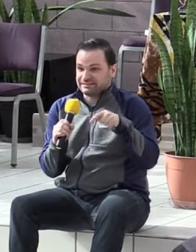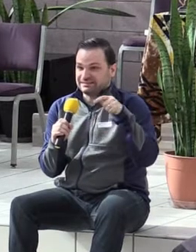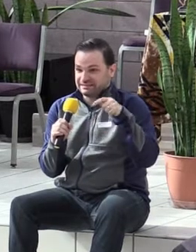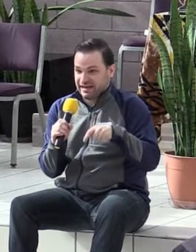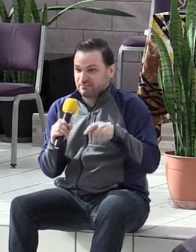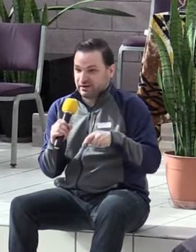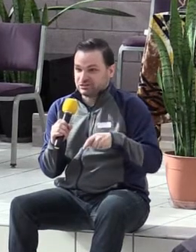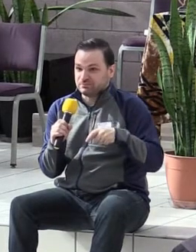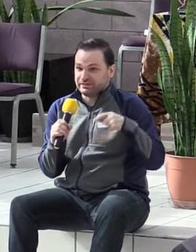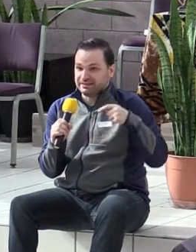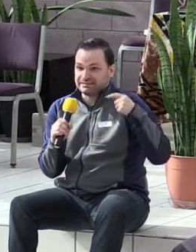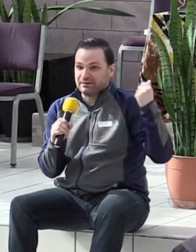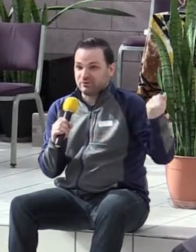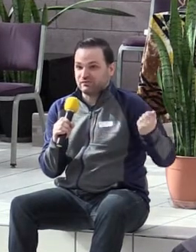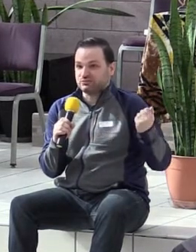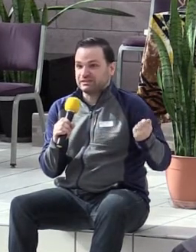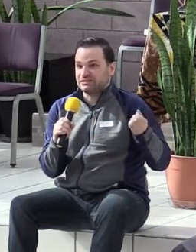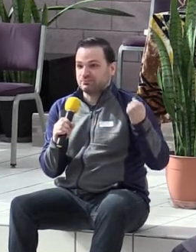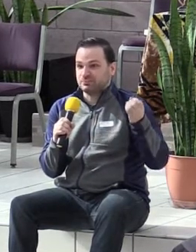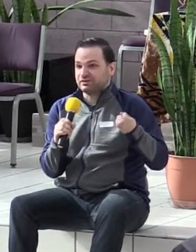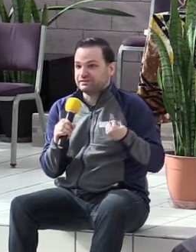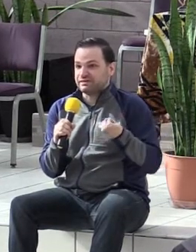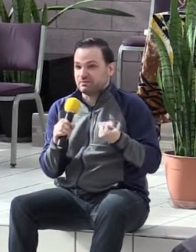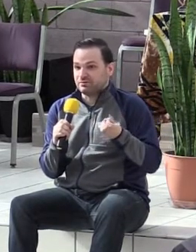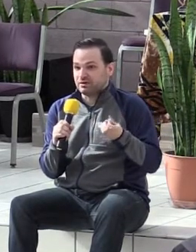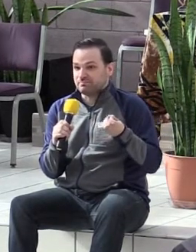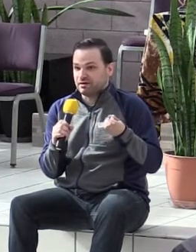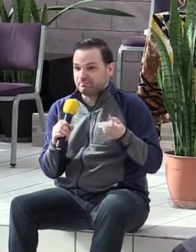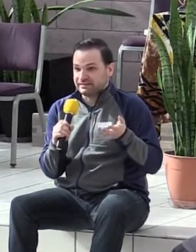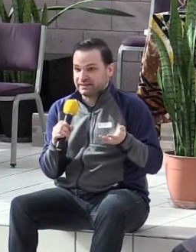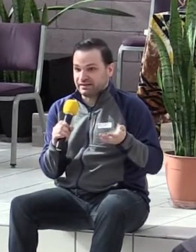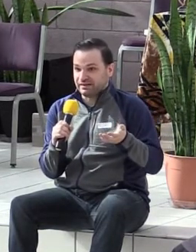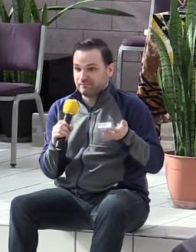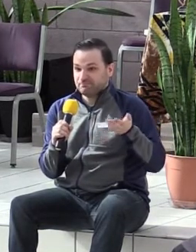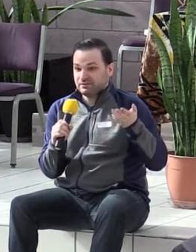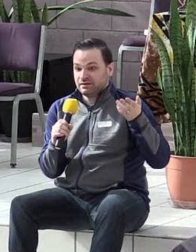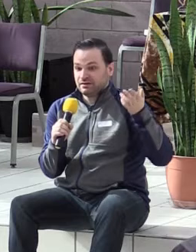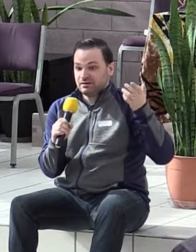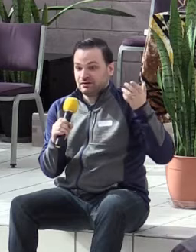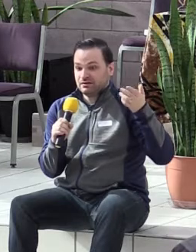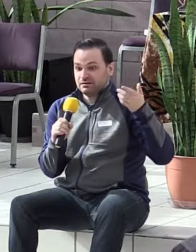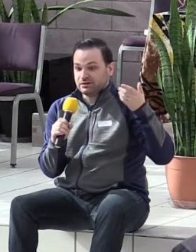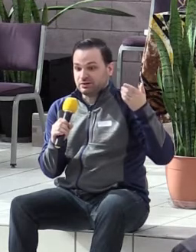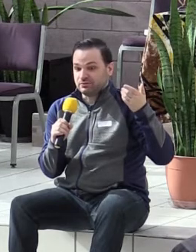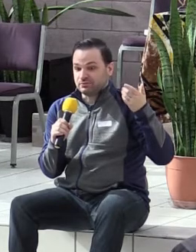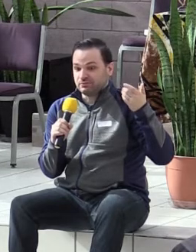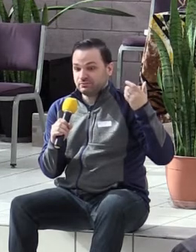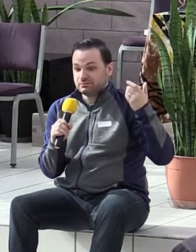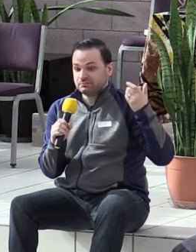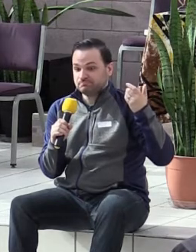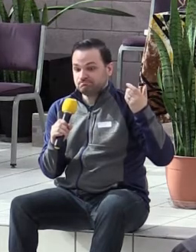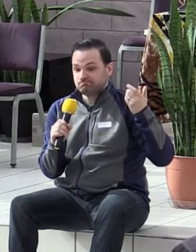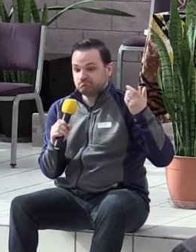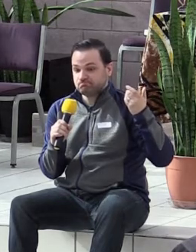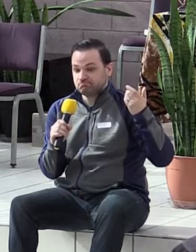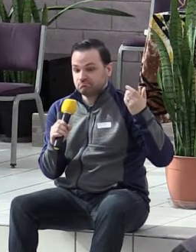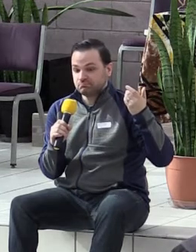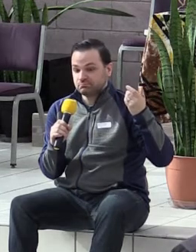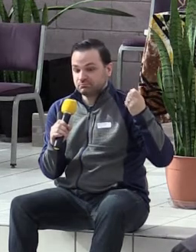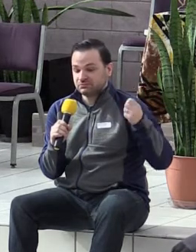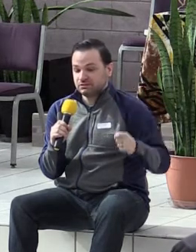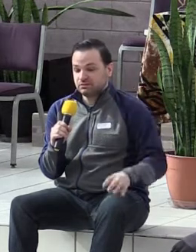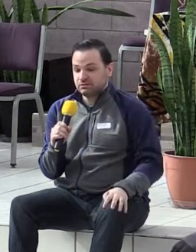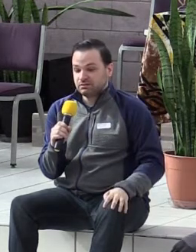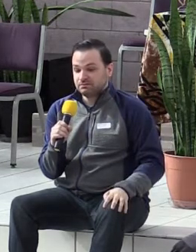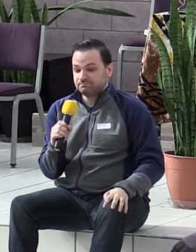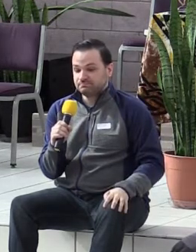into this date, mind you, because that previous relationship really did a number on my psyche. You know,